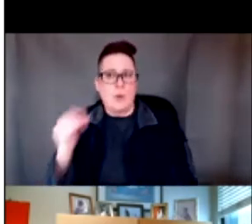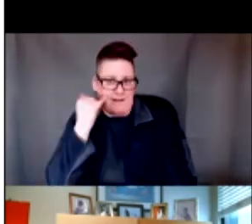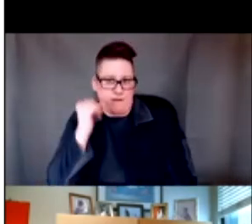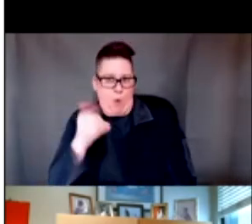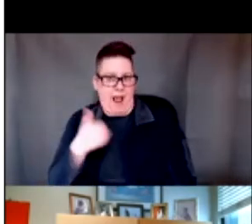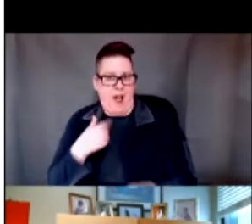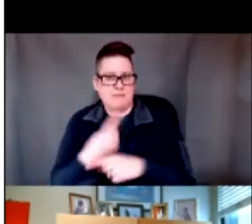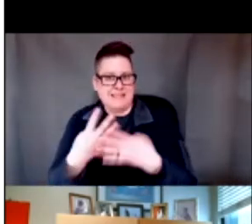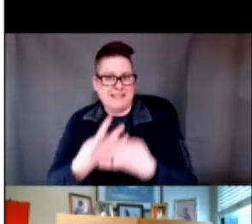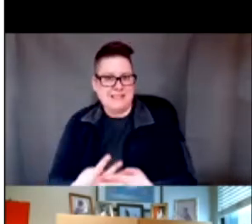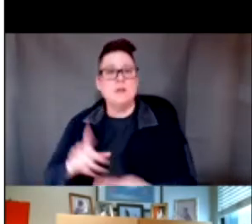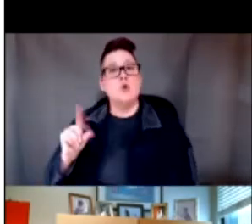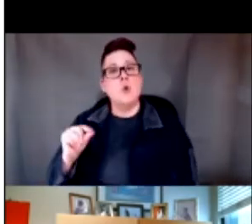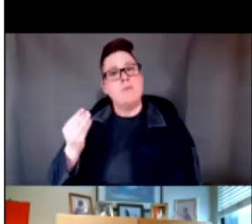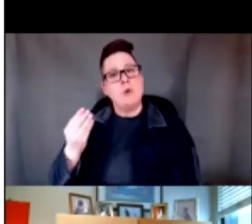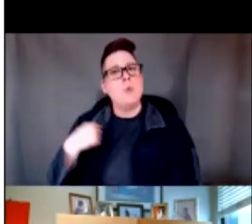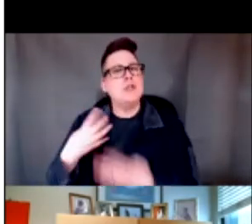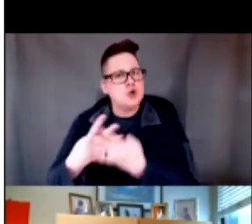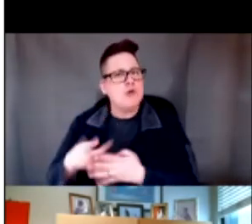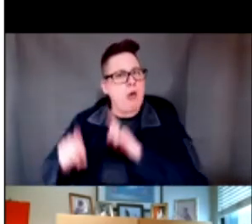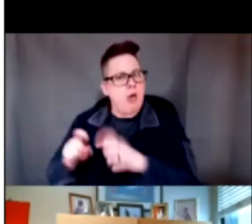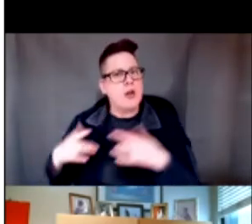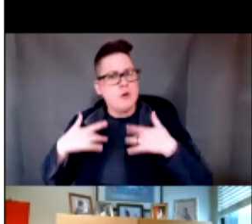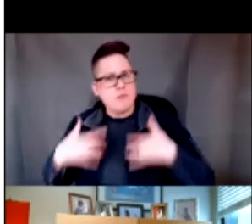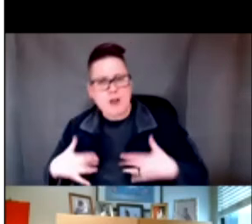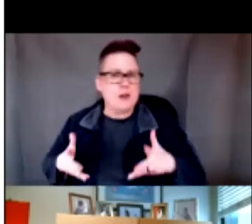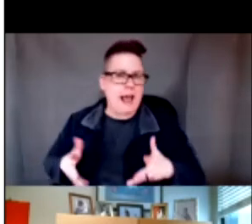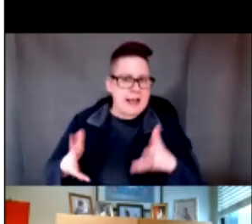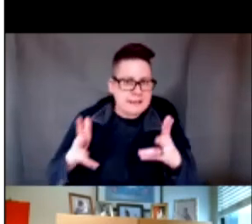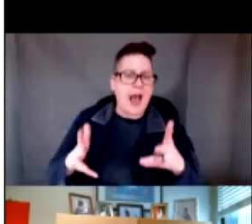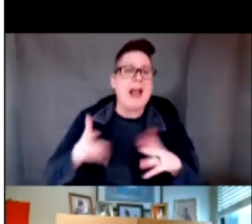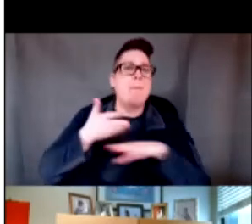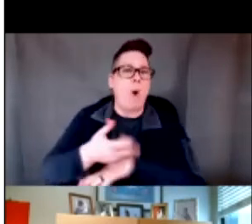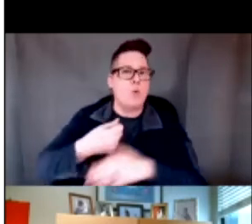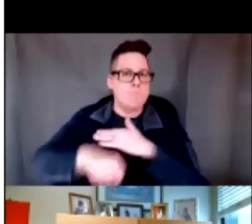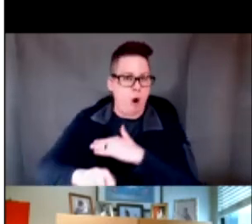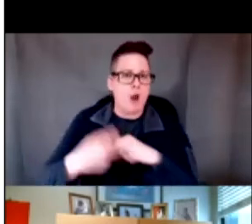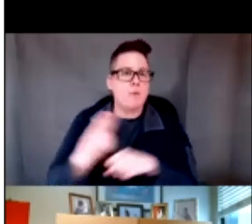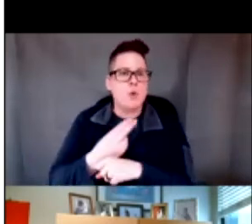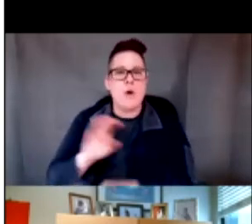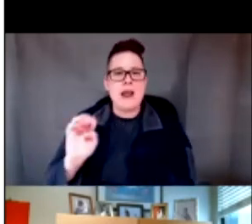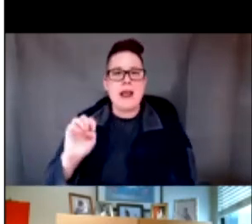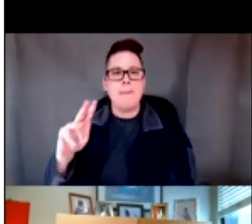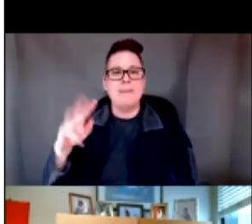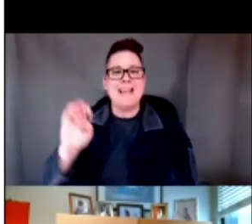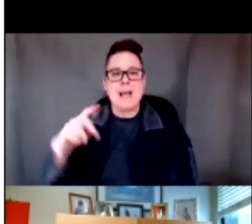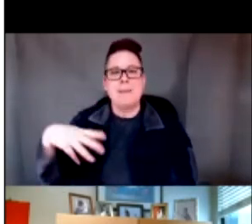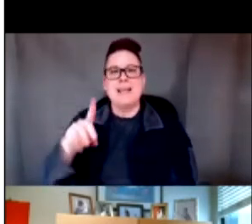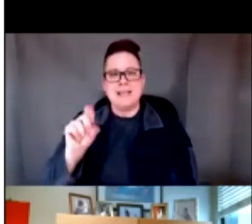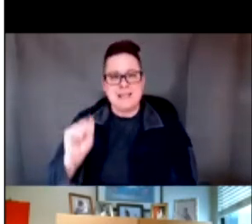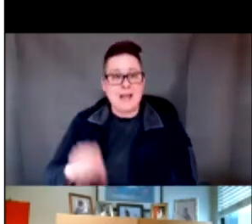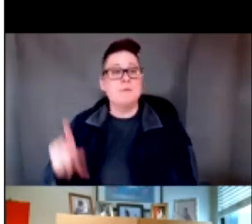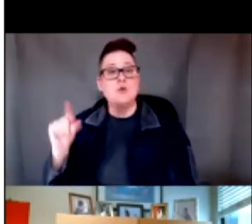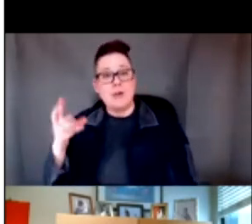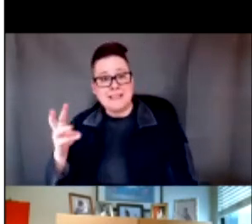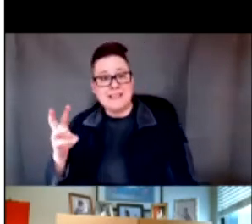In 2014, we were screening for depression and anxiety at the postpartum visit using the EPDS. In 2016, we added